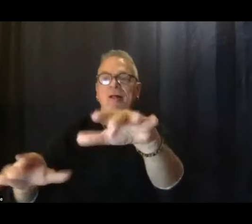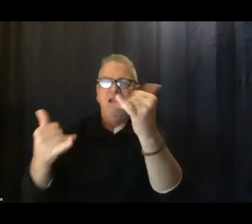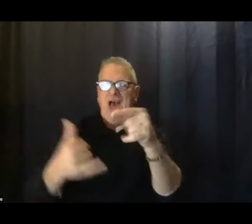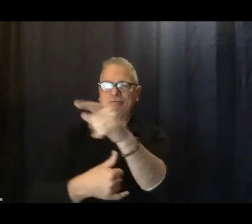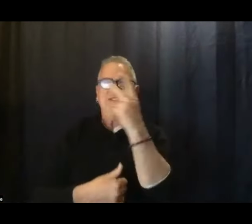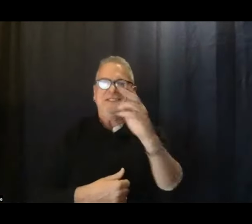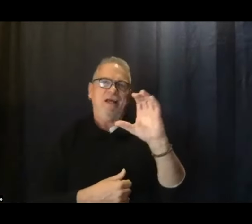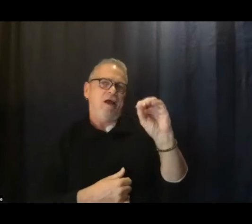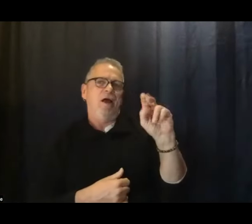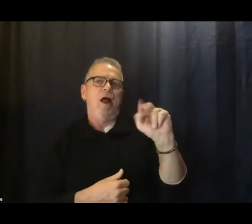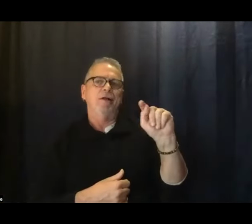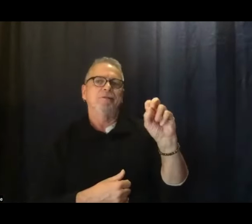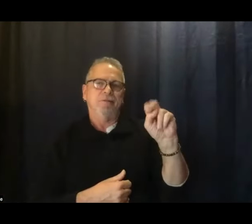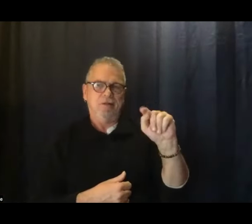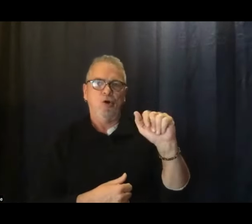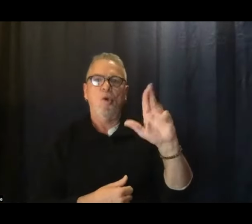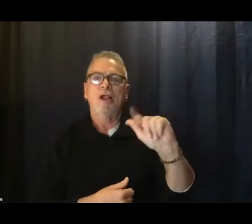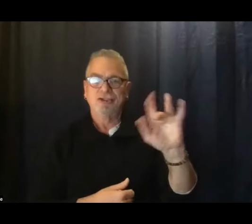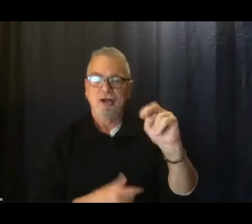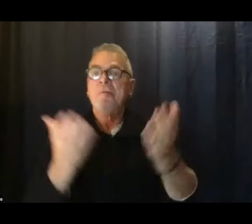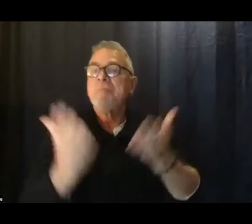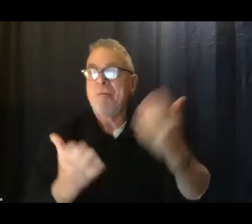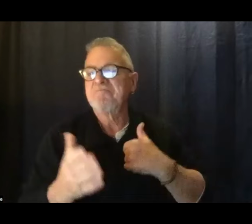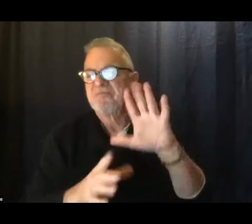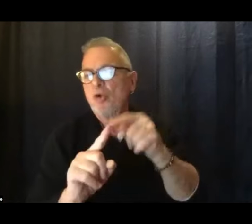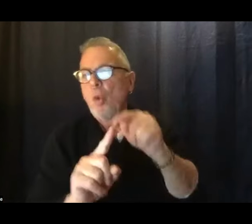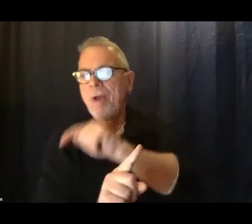that didn't really, okay. So contextualization.